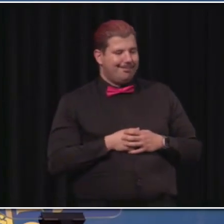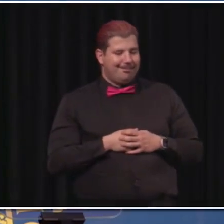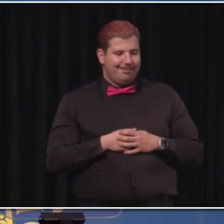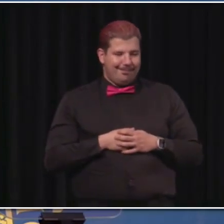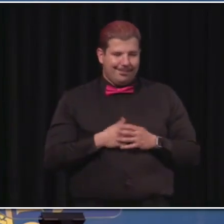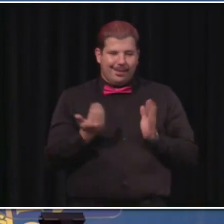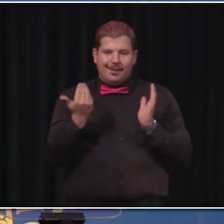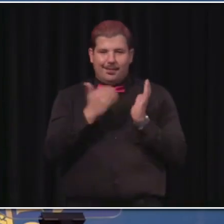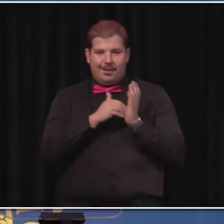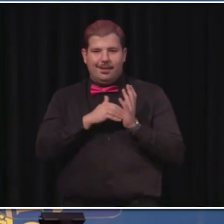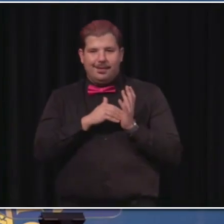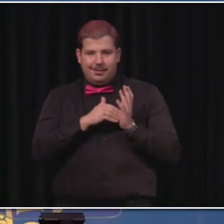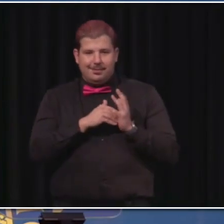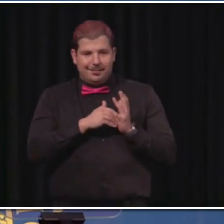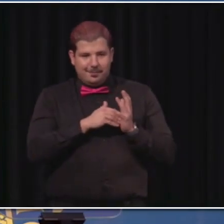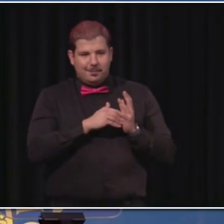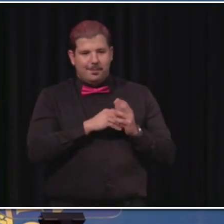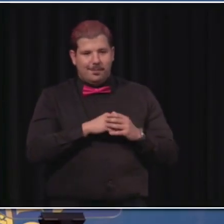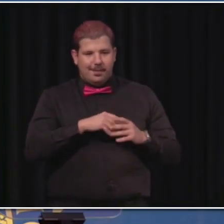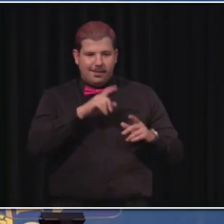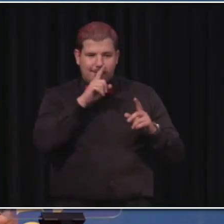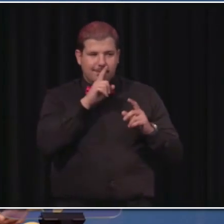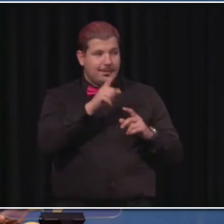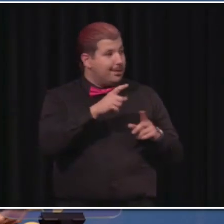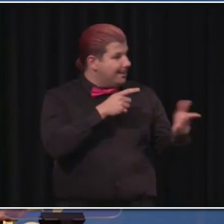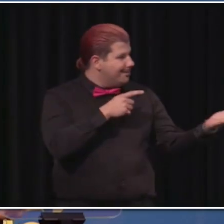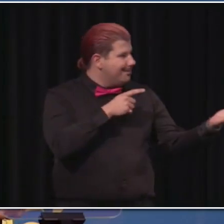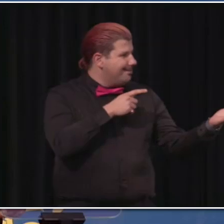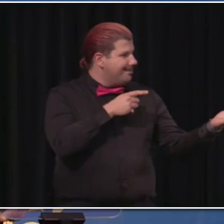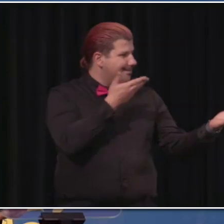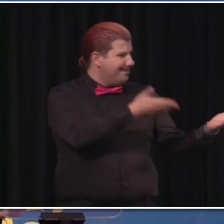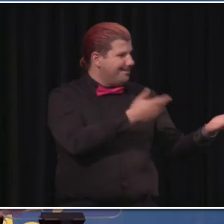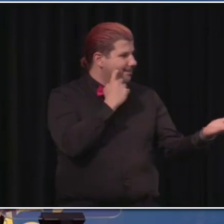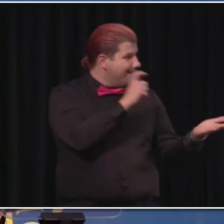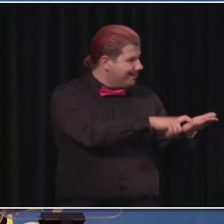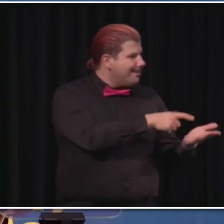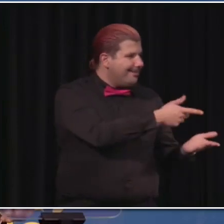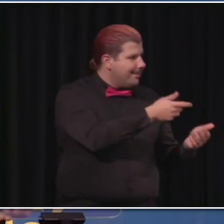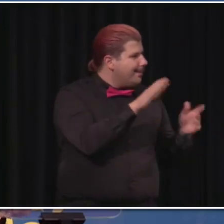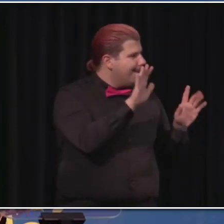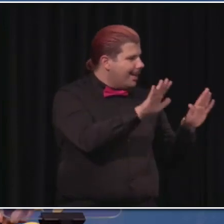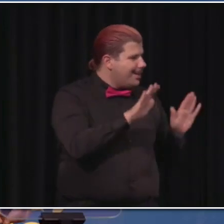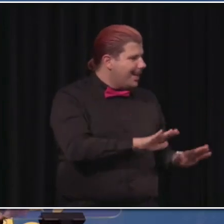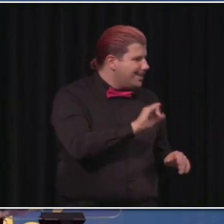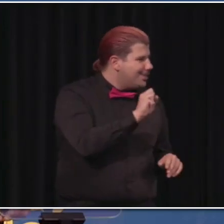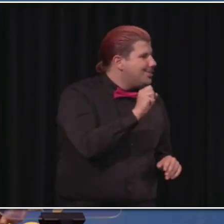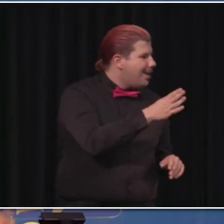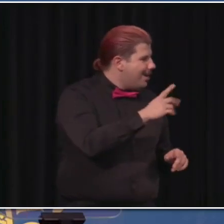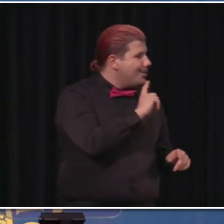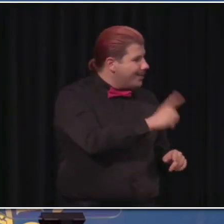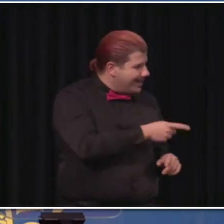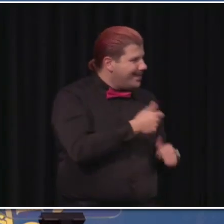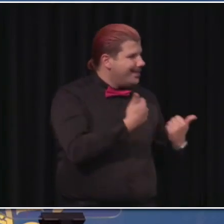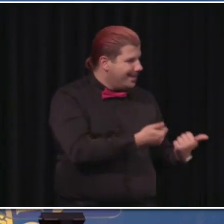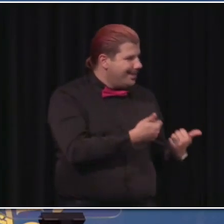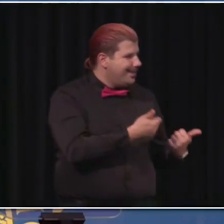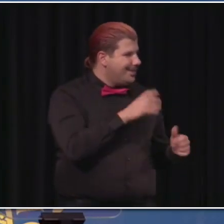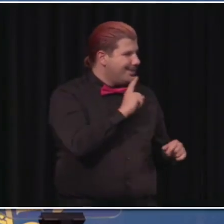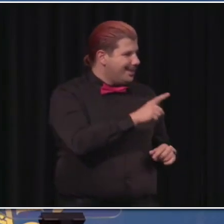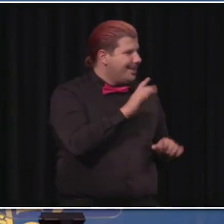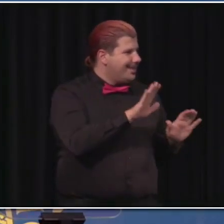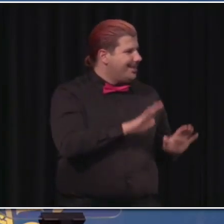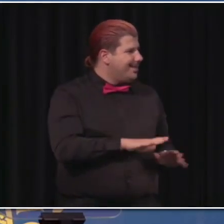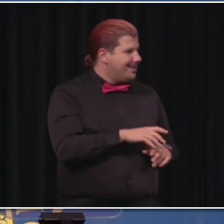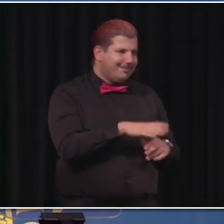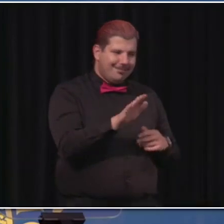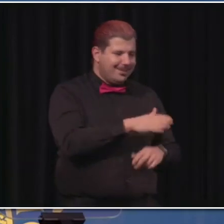So again, I want to, it really is an honor here. Oh, there you are. You really did a fantastic job. You really did. You really did, our singer